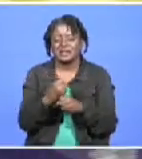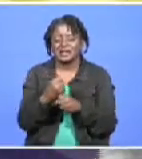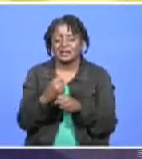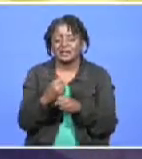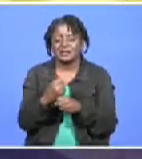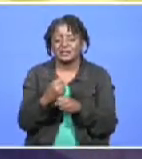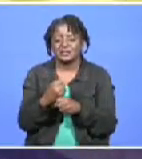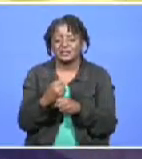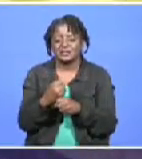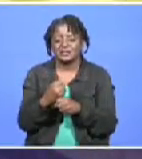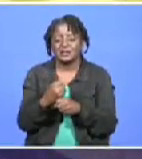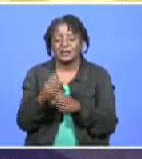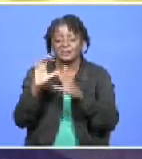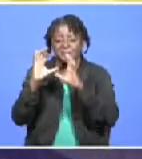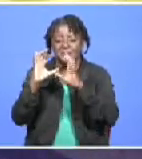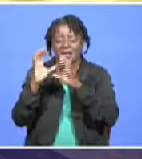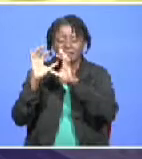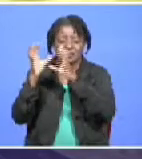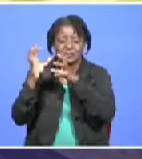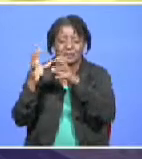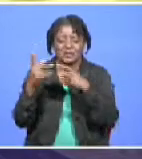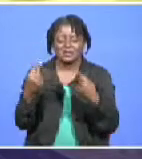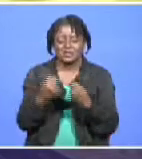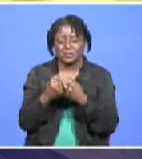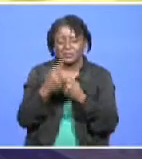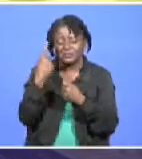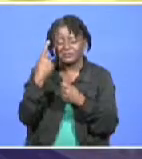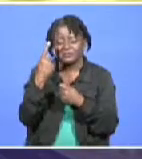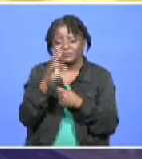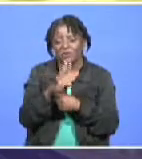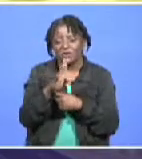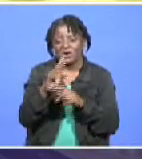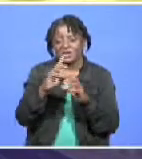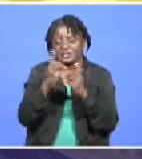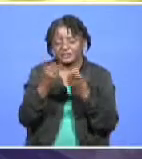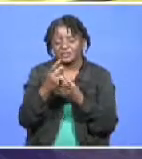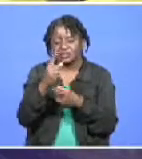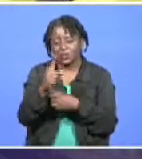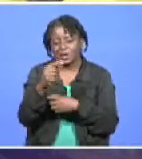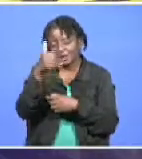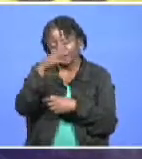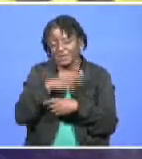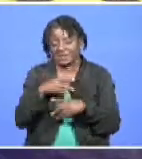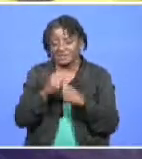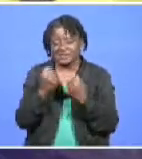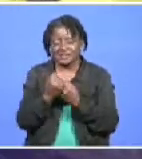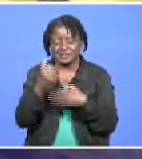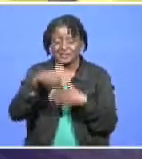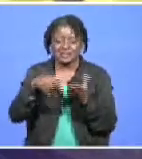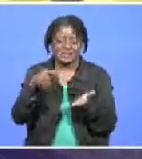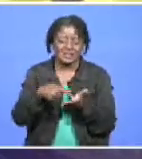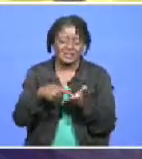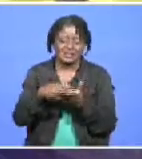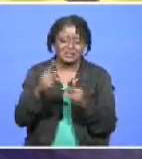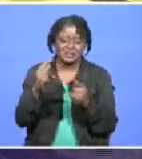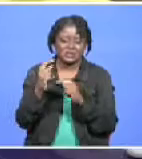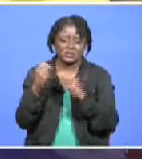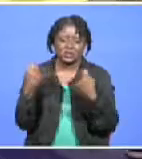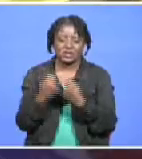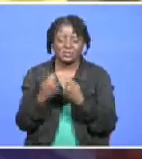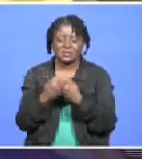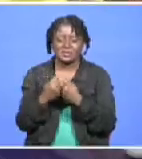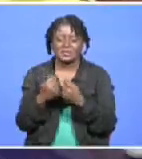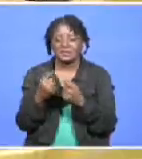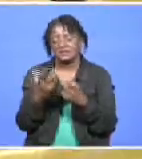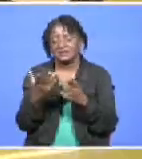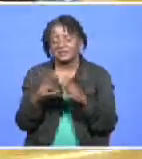Jam basketball tournament. 4 Division I men's team took part in this year's tournament with some pretty exciting games. Some of those games came down to the wire.